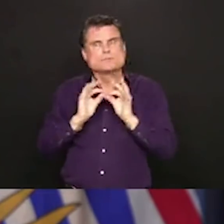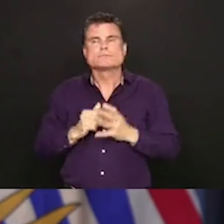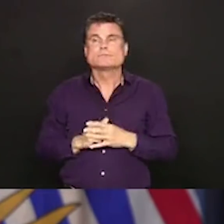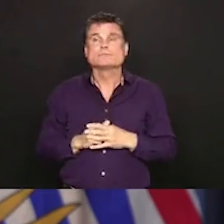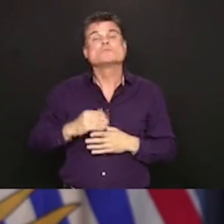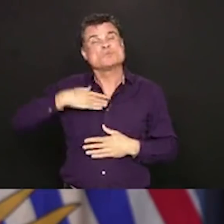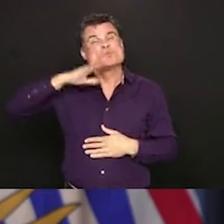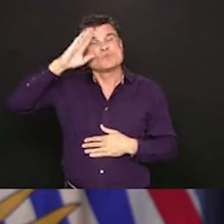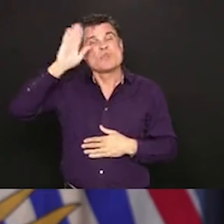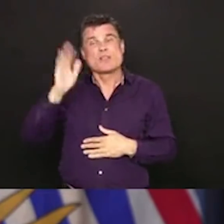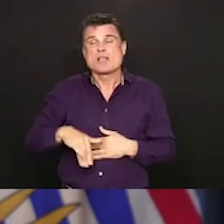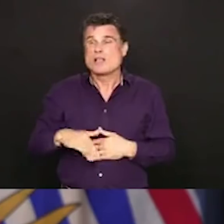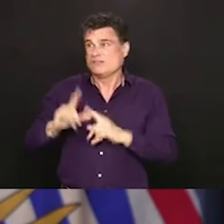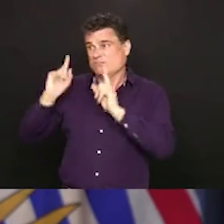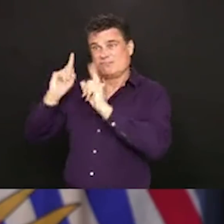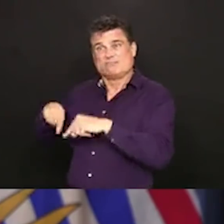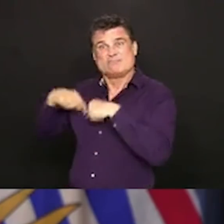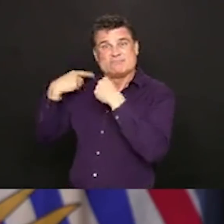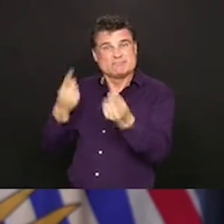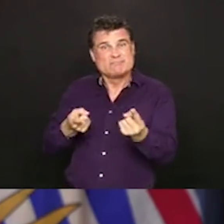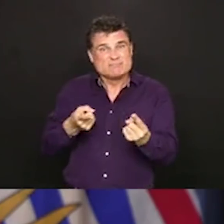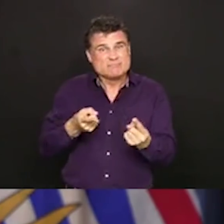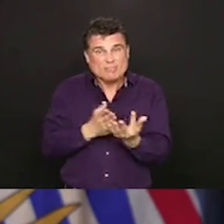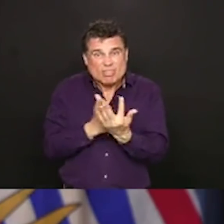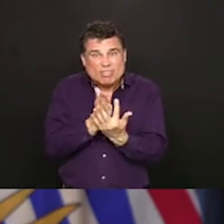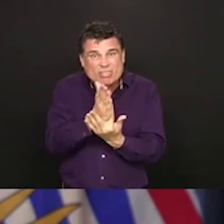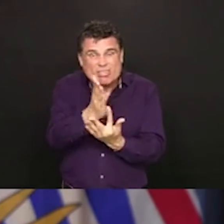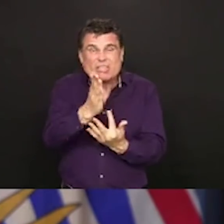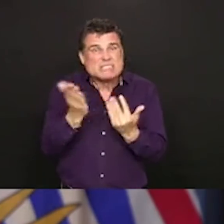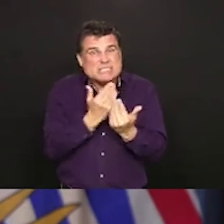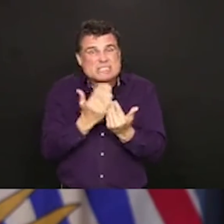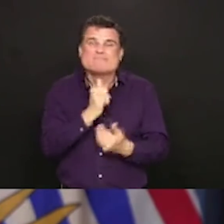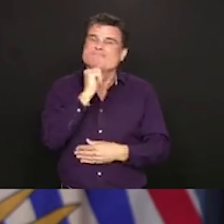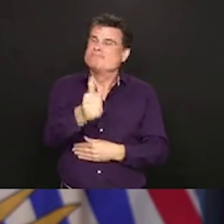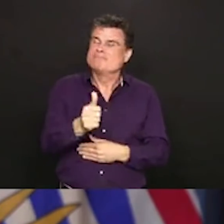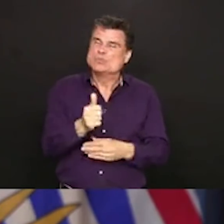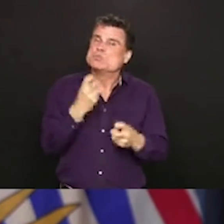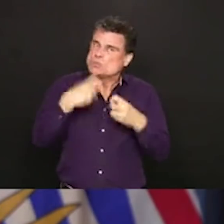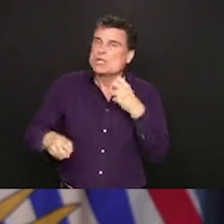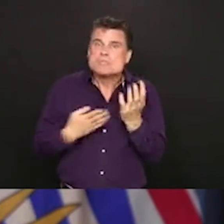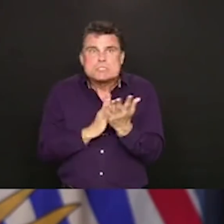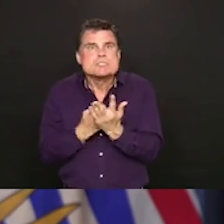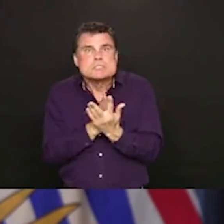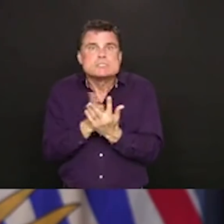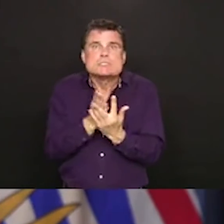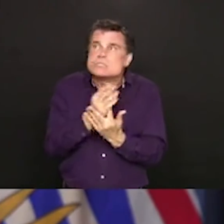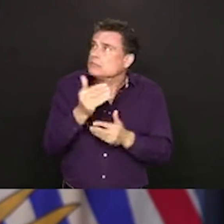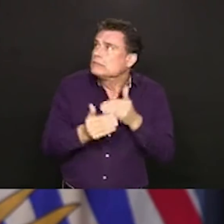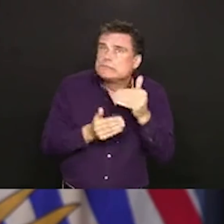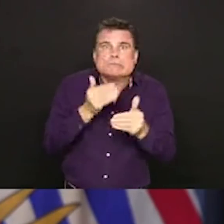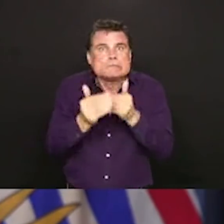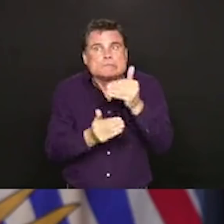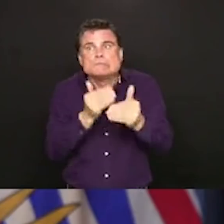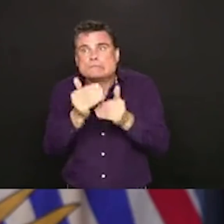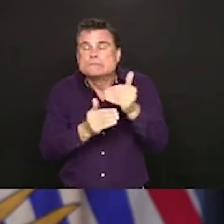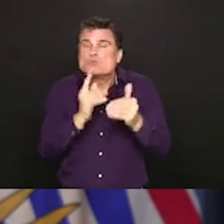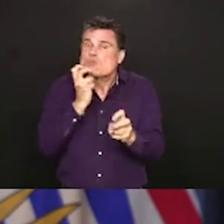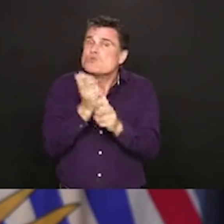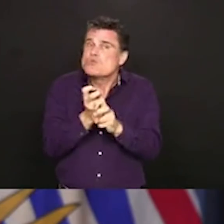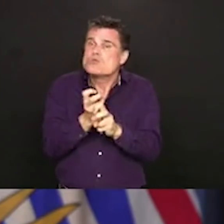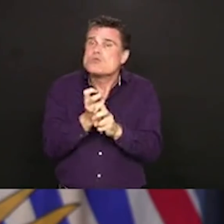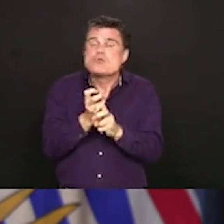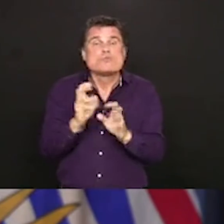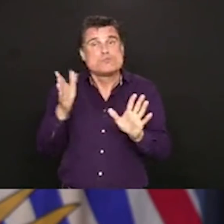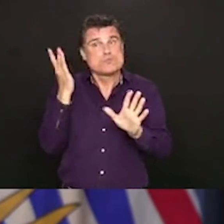Mentally, emotionally, financially, and in some cases physically as well. I understand that this is not easy.